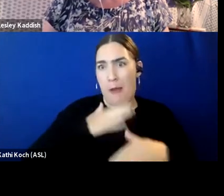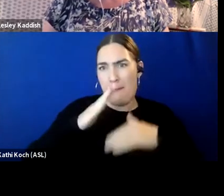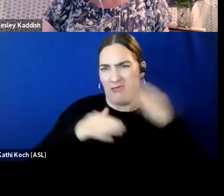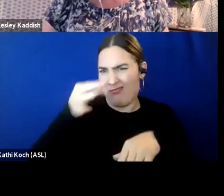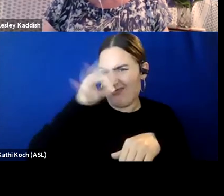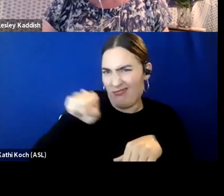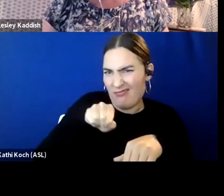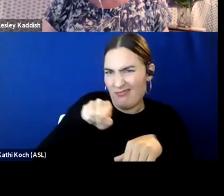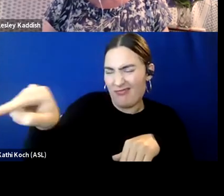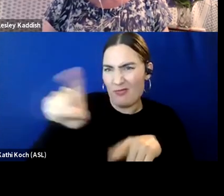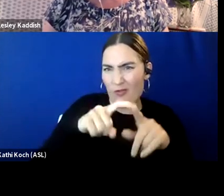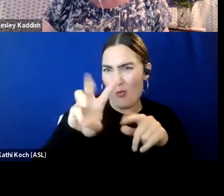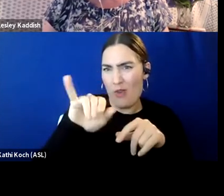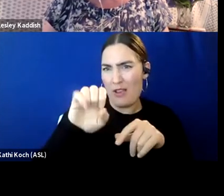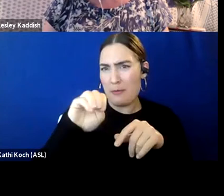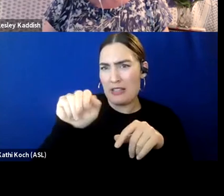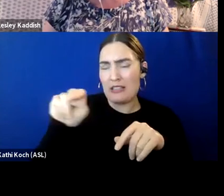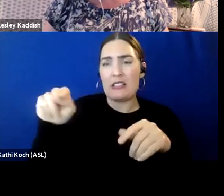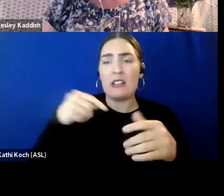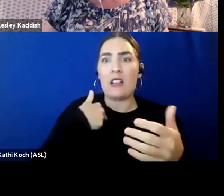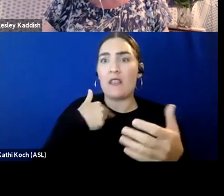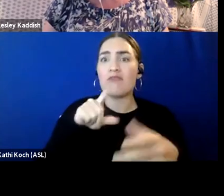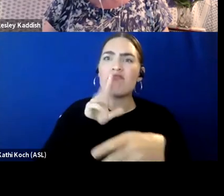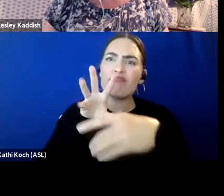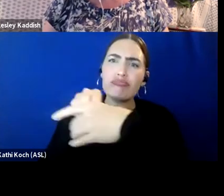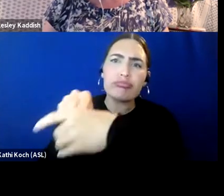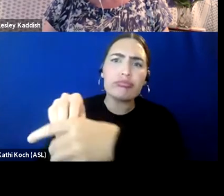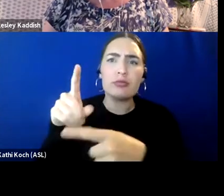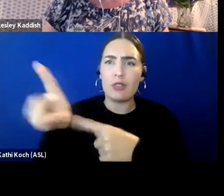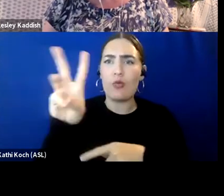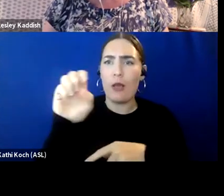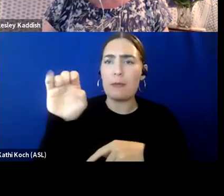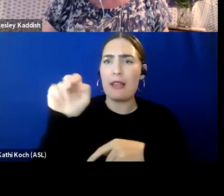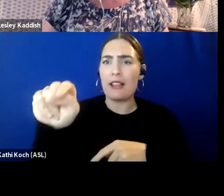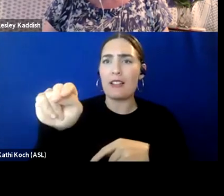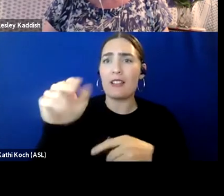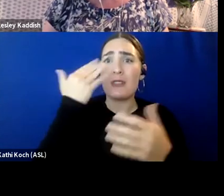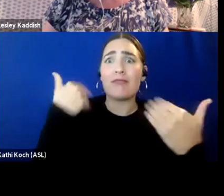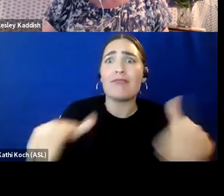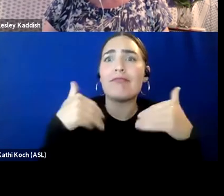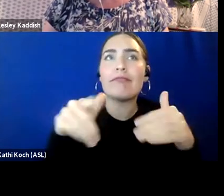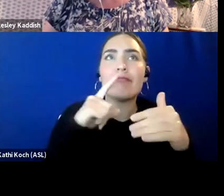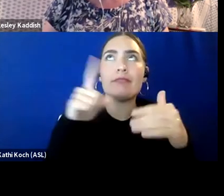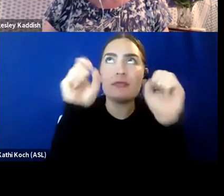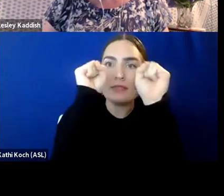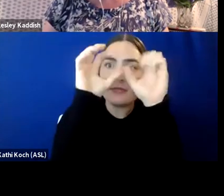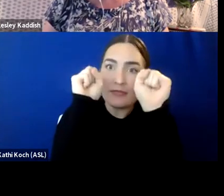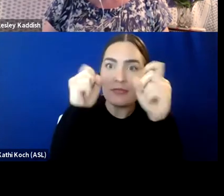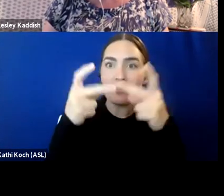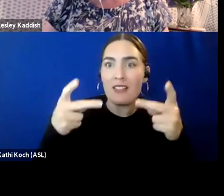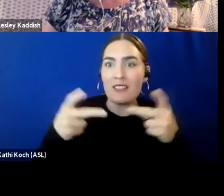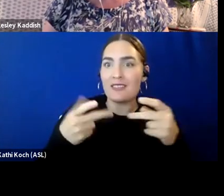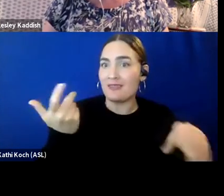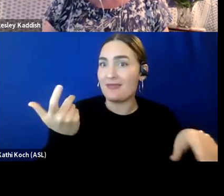from the Weisman, and I've been involved with many things at the Weisman because it's a fantastic place for all these explorations